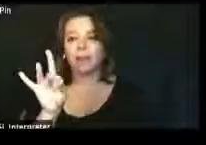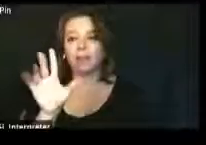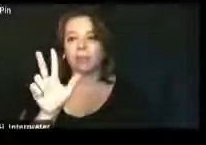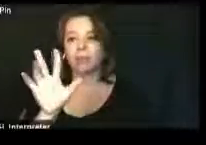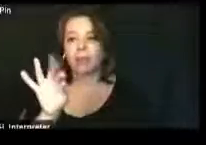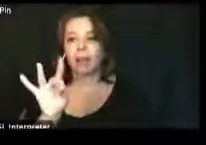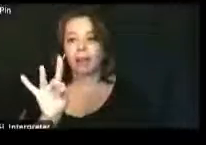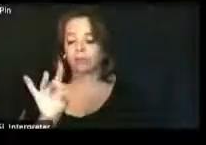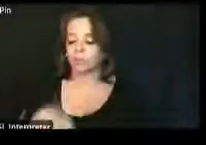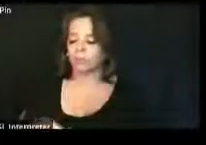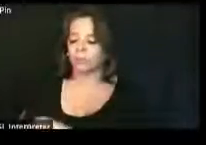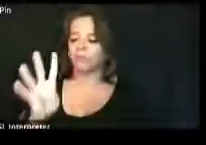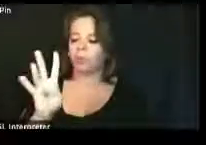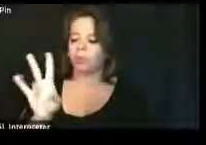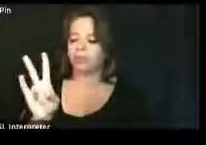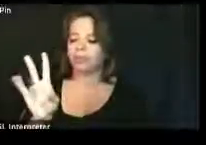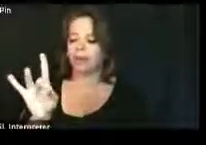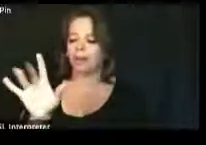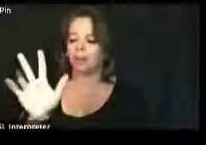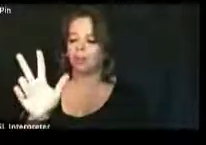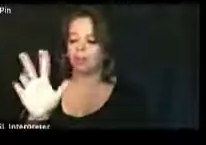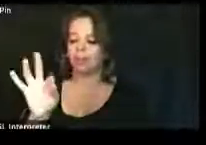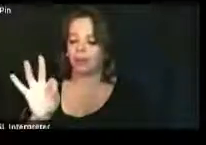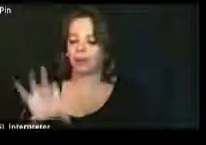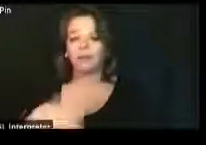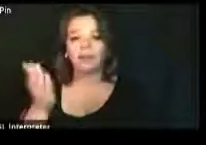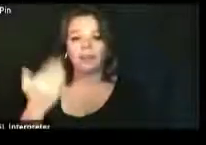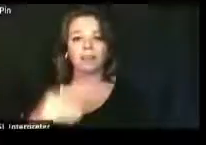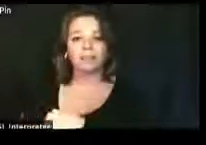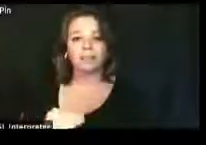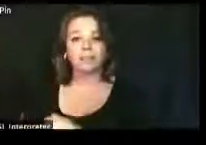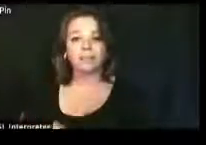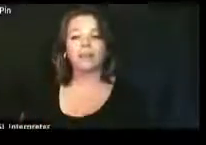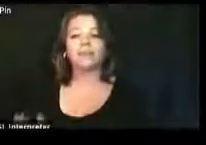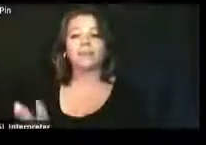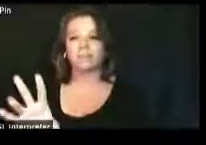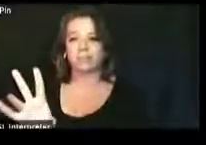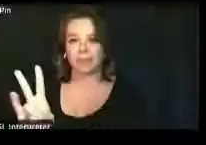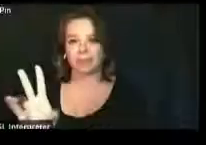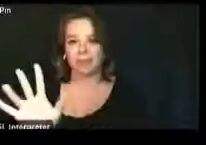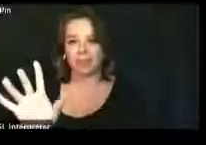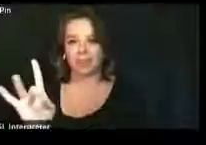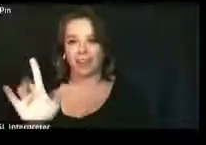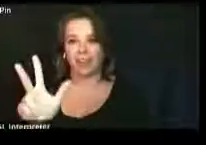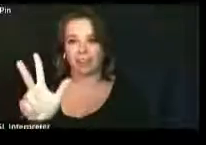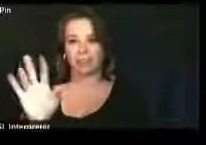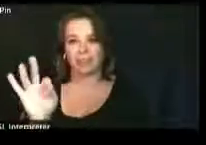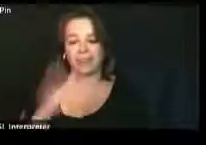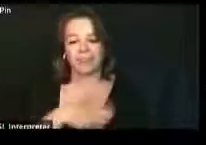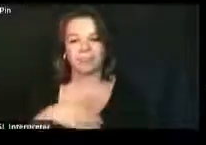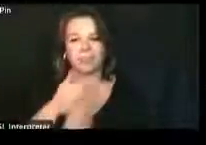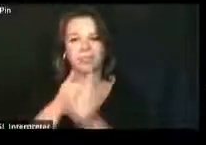caller 6570. Caller 7839, if you will please follow the prompts to unmute at this